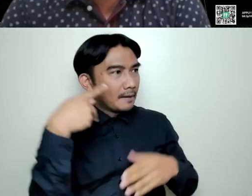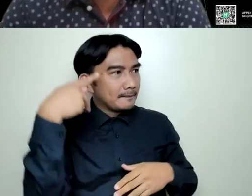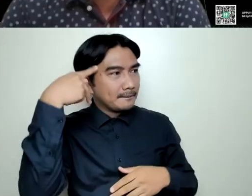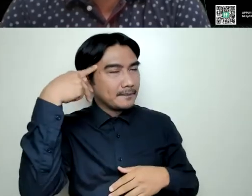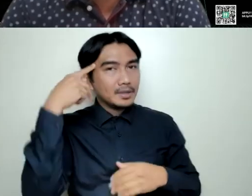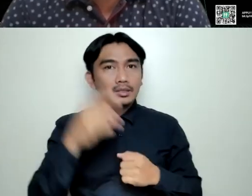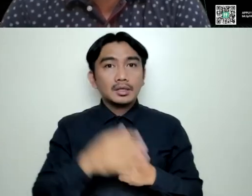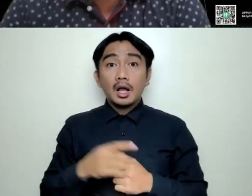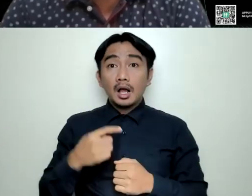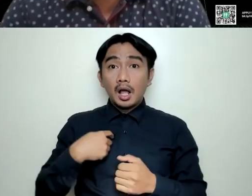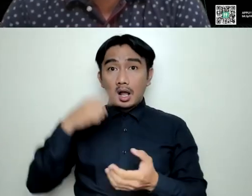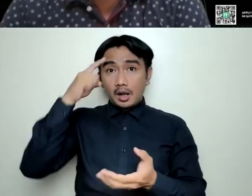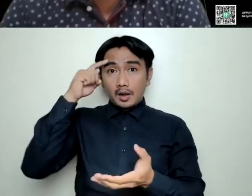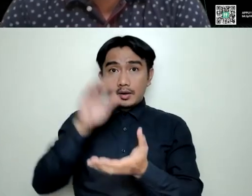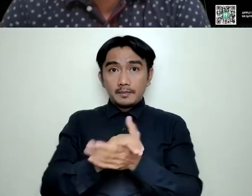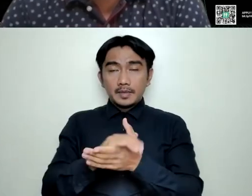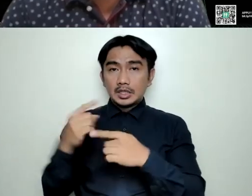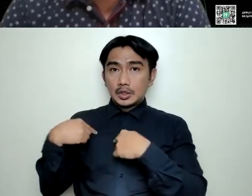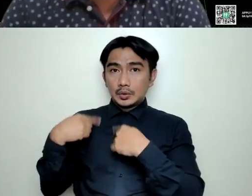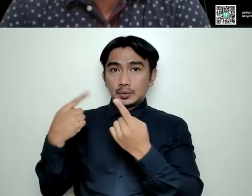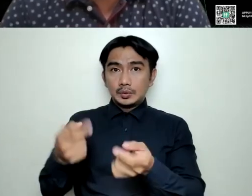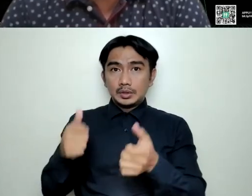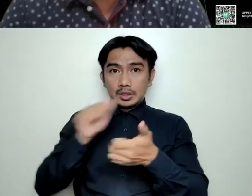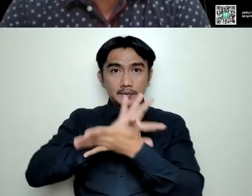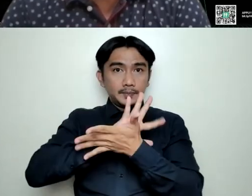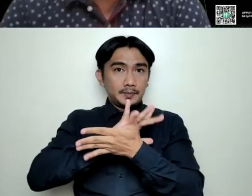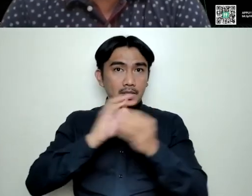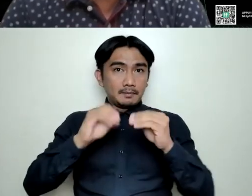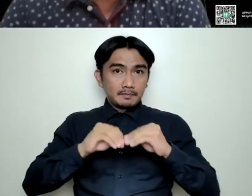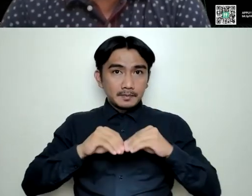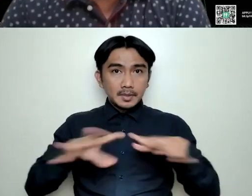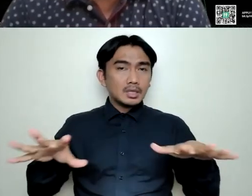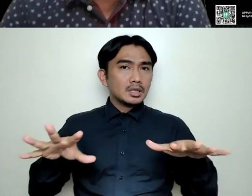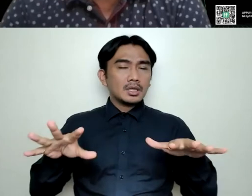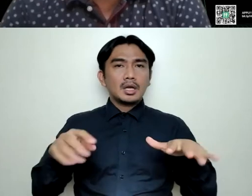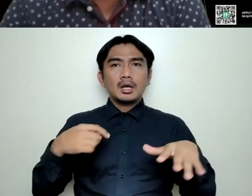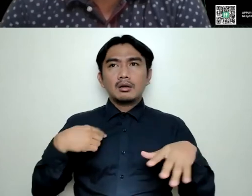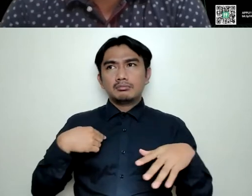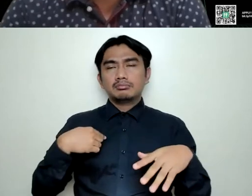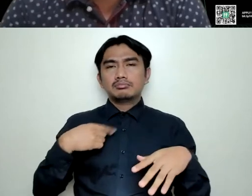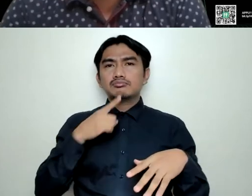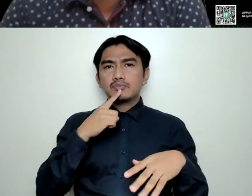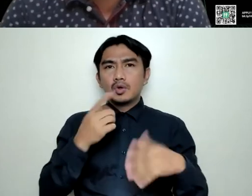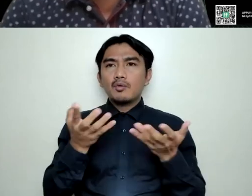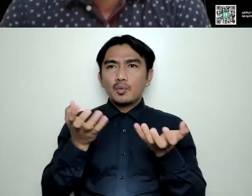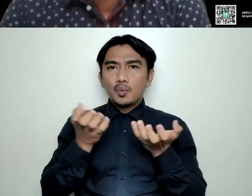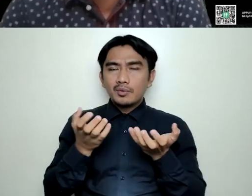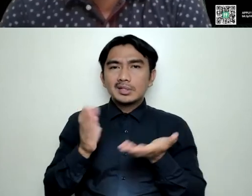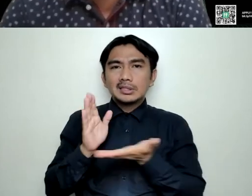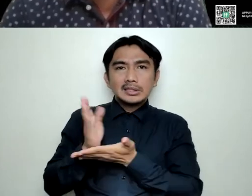believe, like during the pandemic as well, we also wanted to also share that our